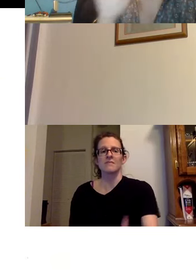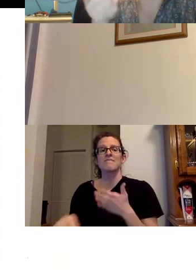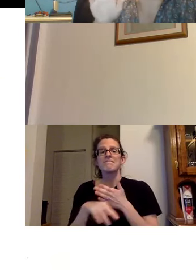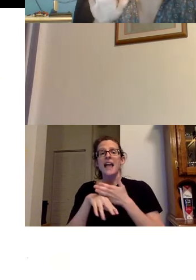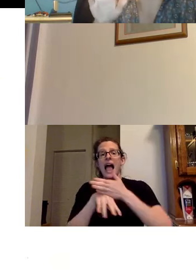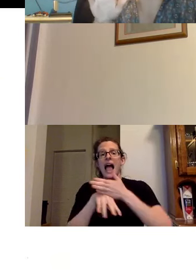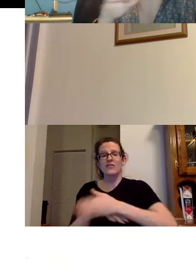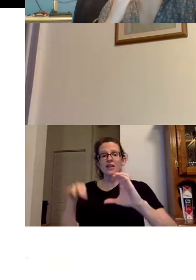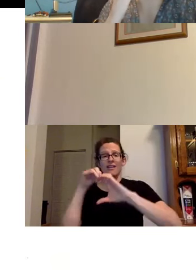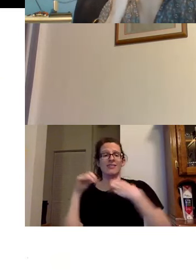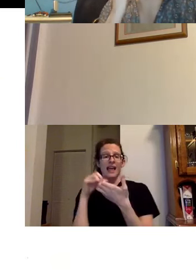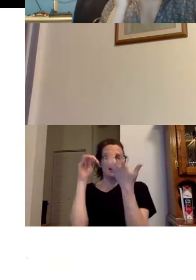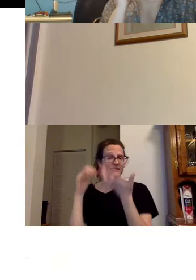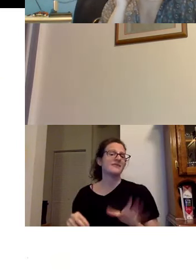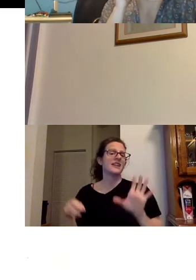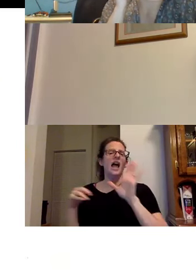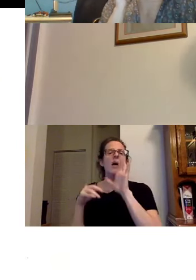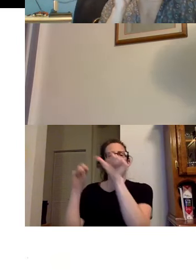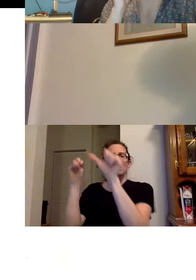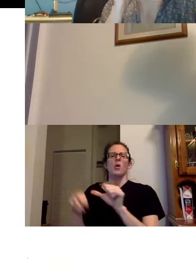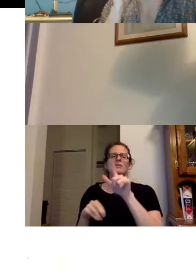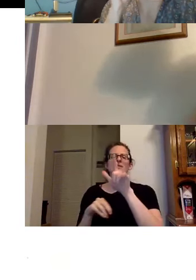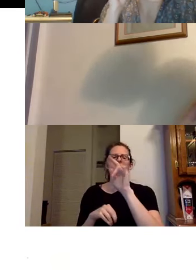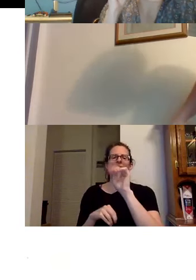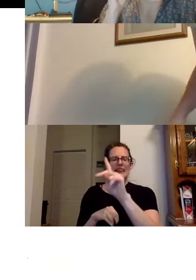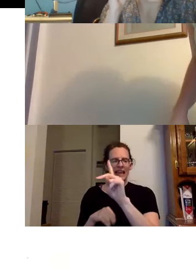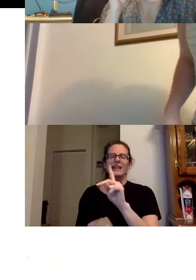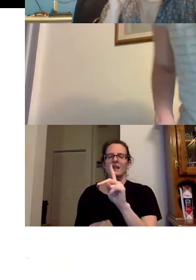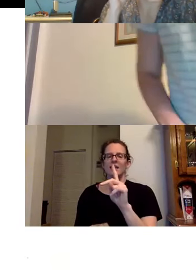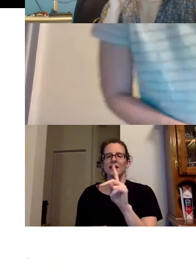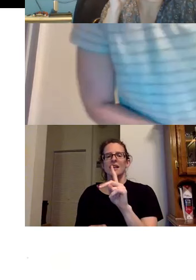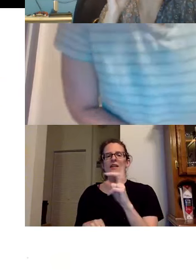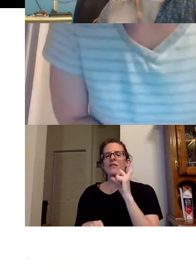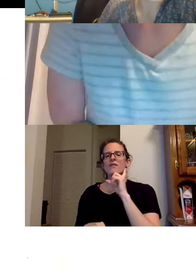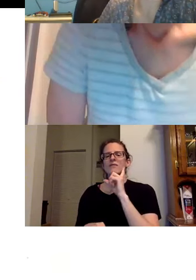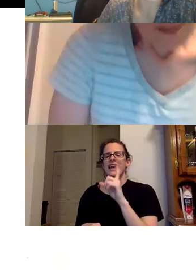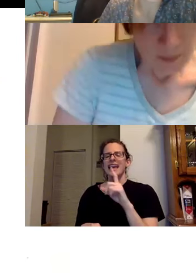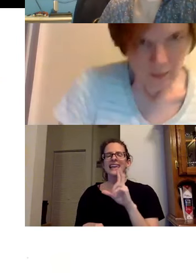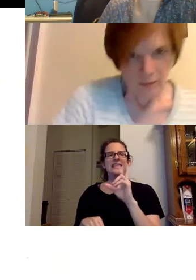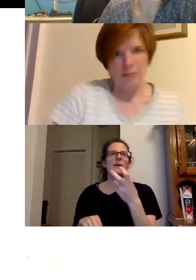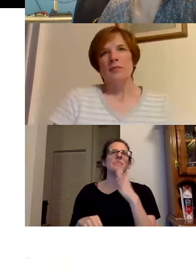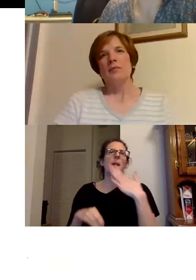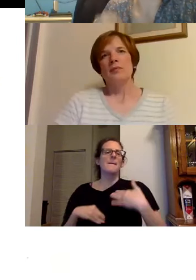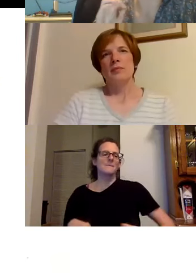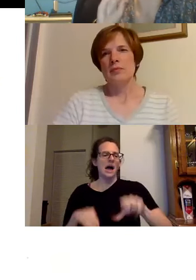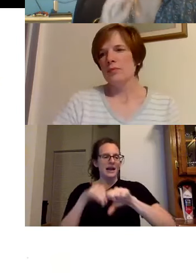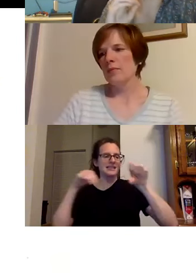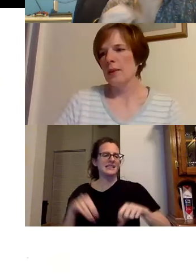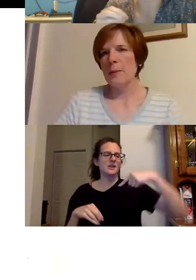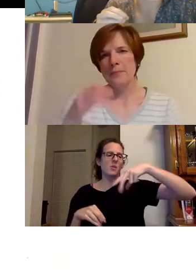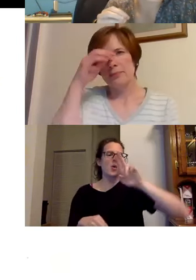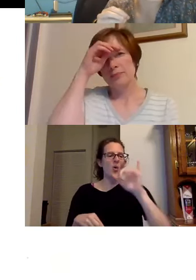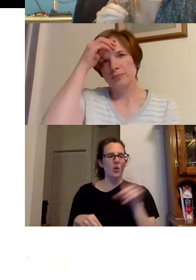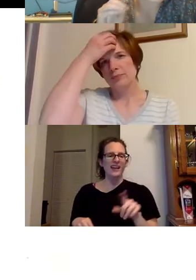about. We'll post it in the group, but it is a fun body system quiz, and with this tool you